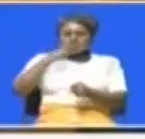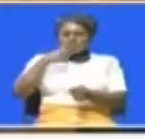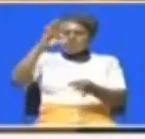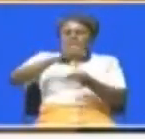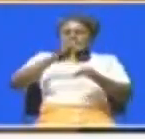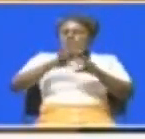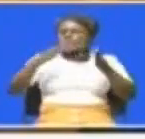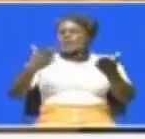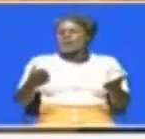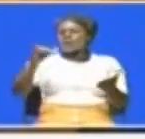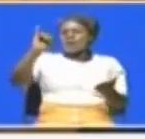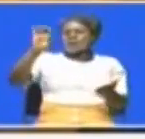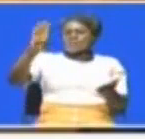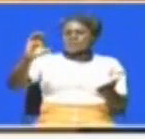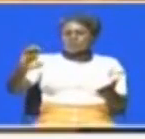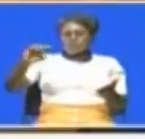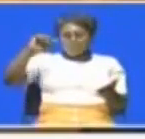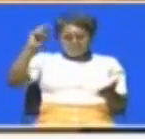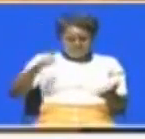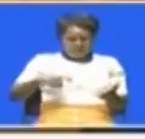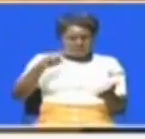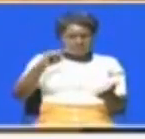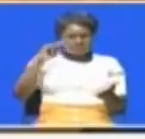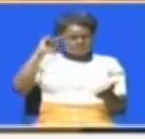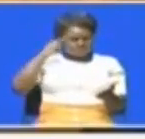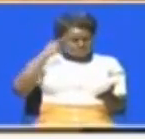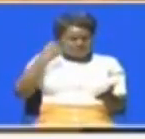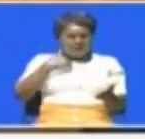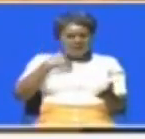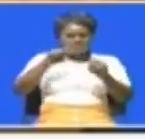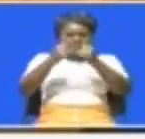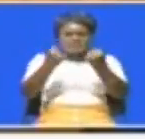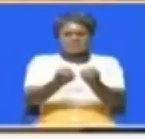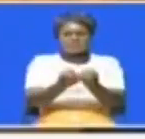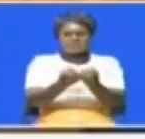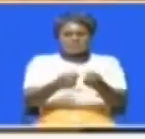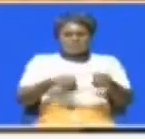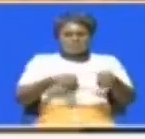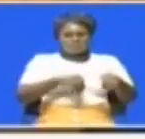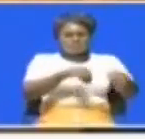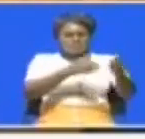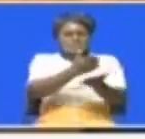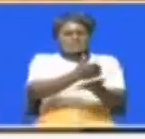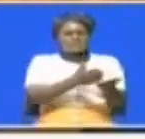election, IEBC must put in place a complementary system that accords with the provisions of Section